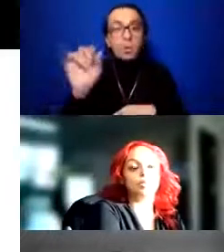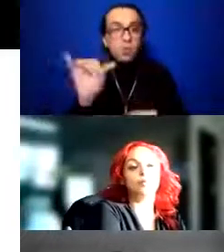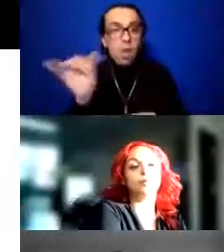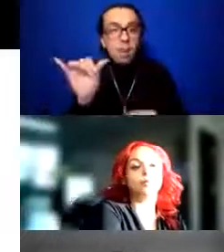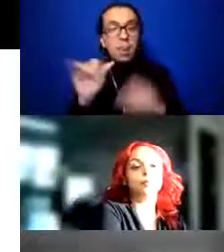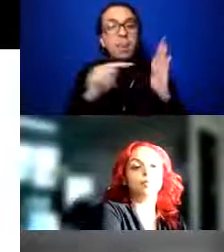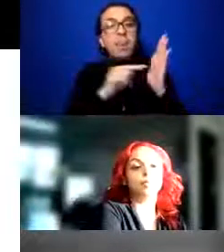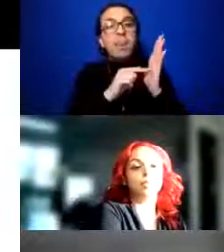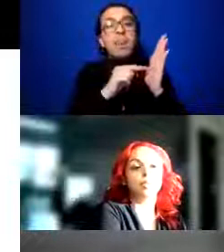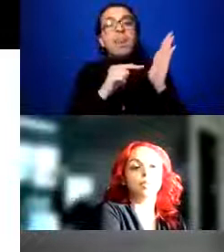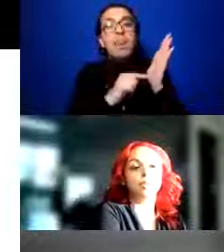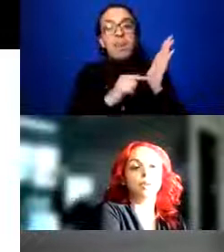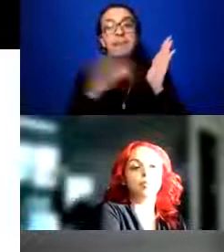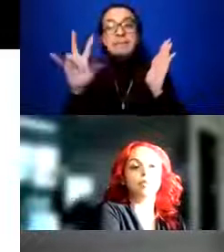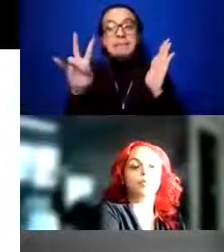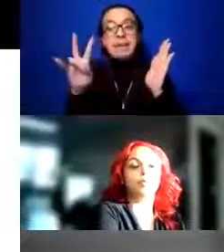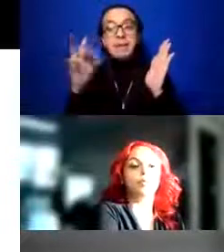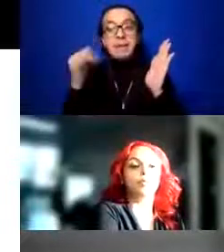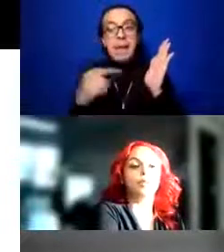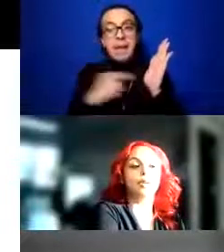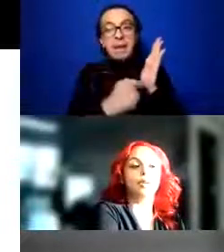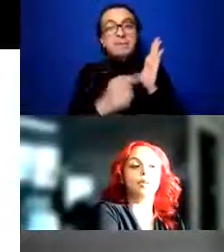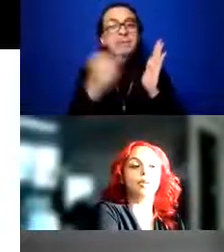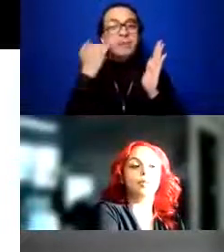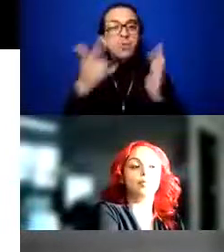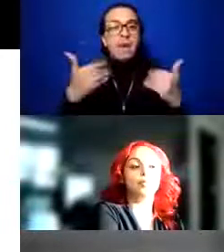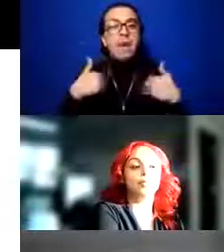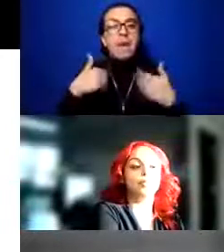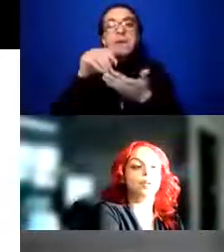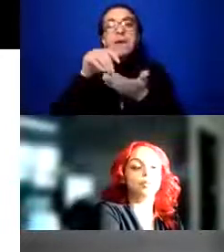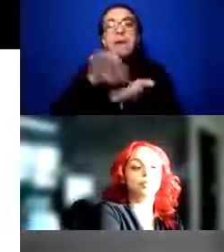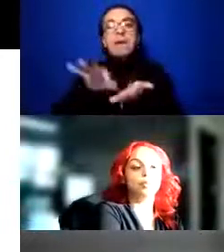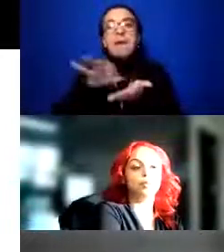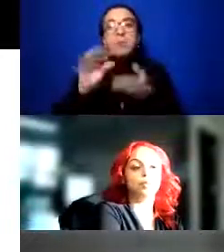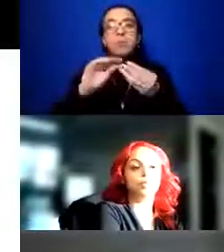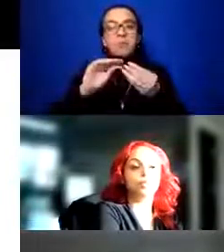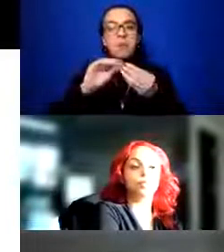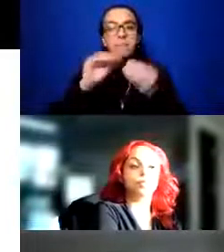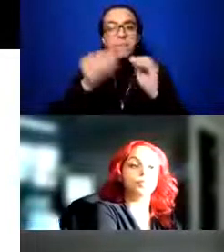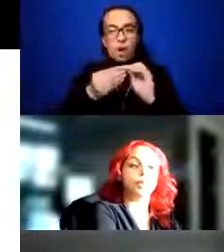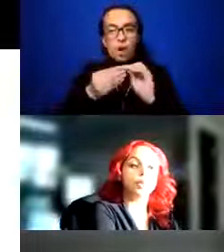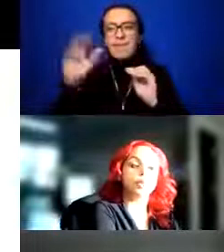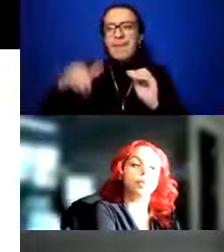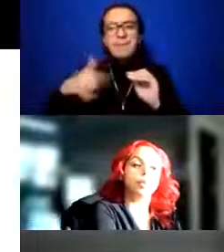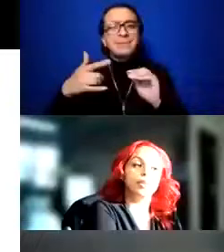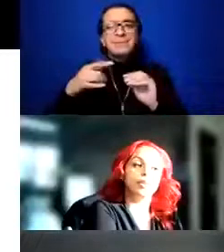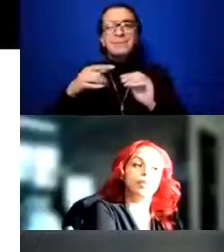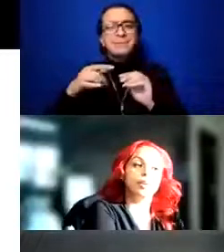7, the account number. So that it's optional and you can leave it